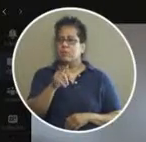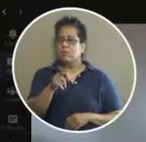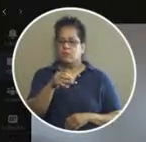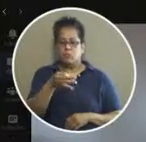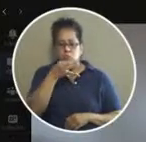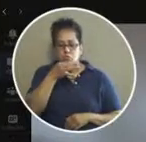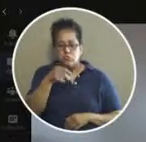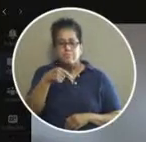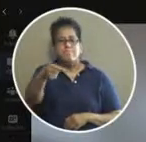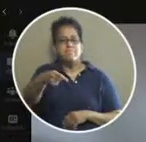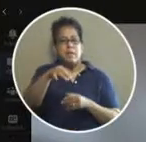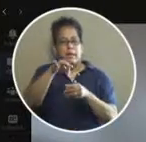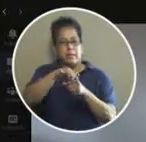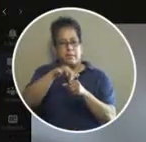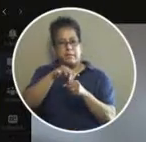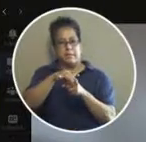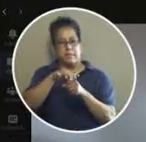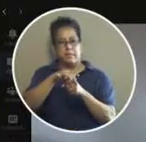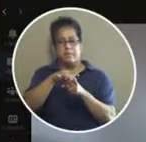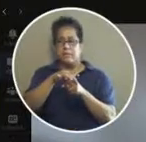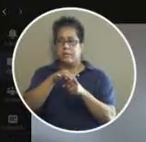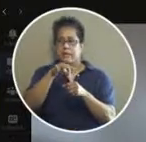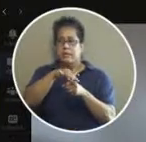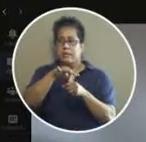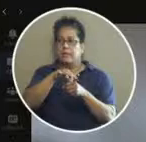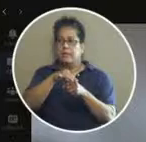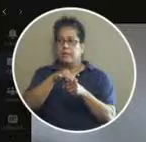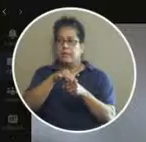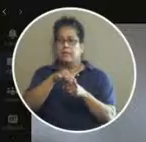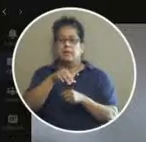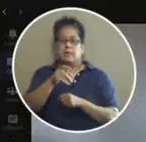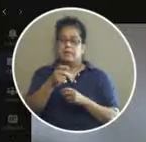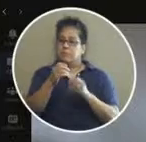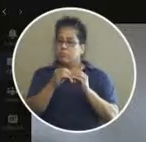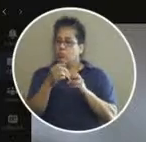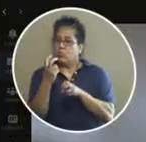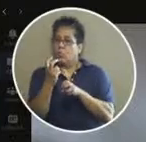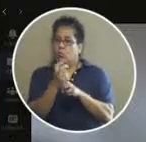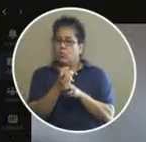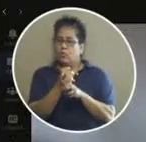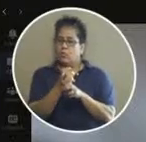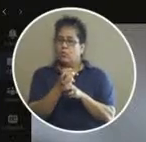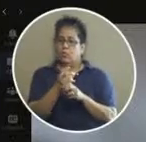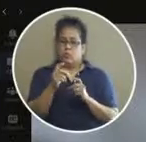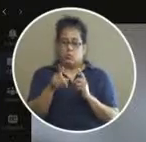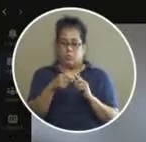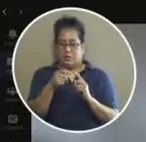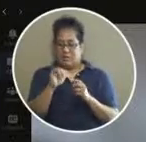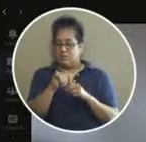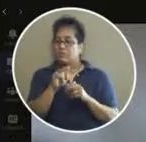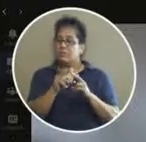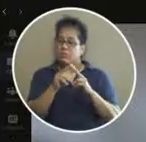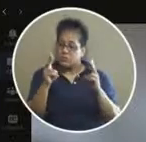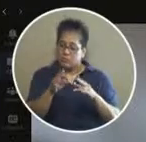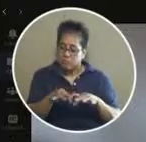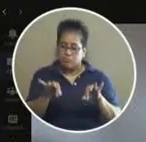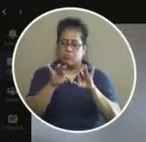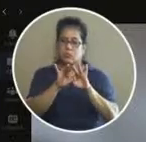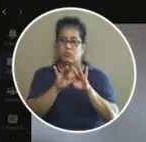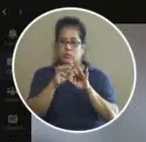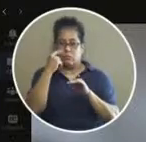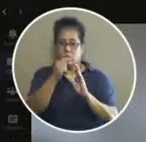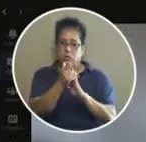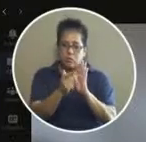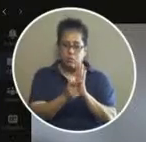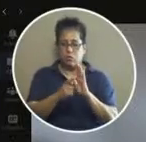upcoming elections. It's very difficult when you have something that is so important to our Constitution, to